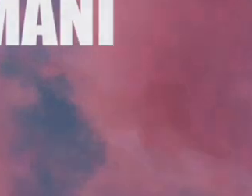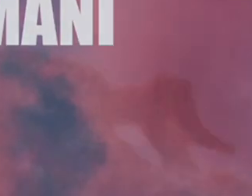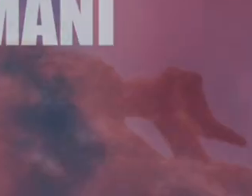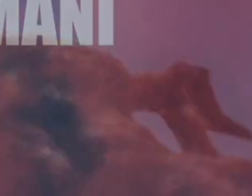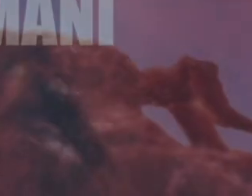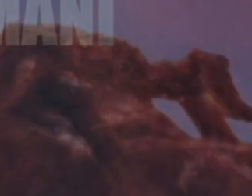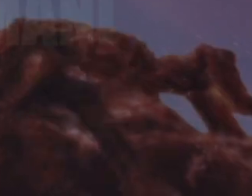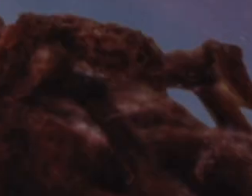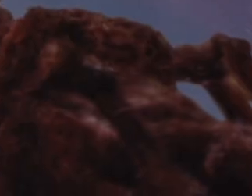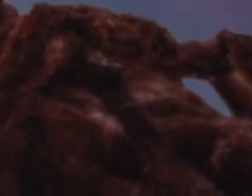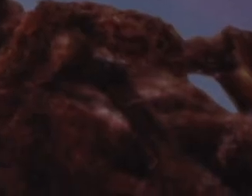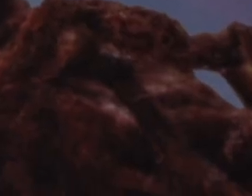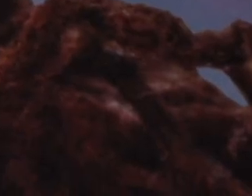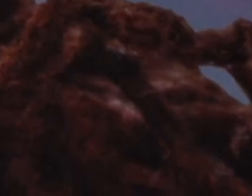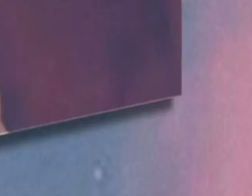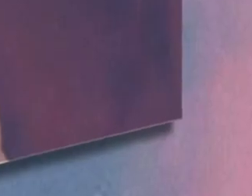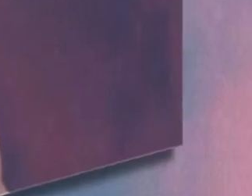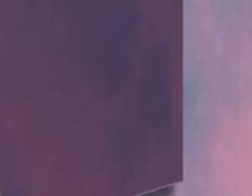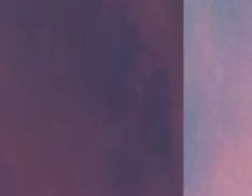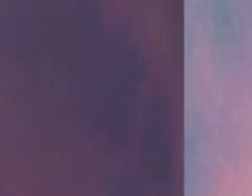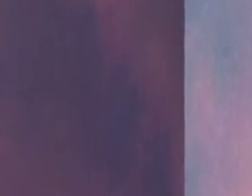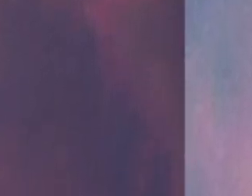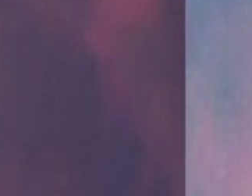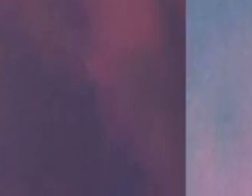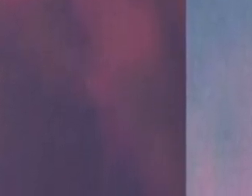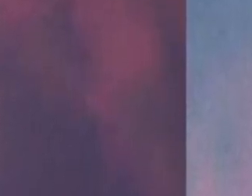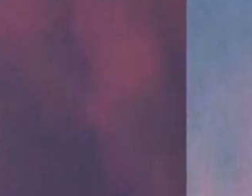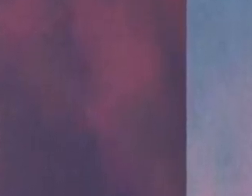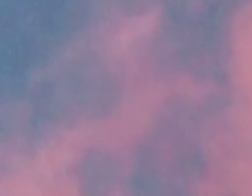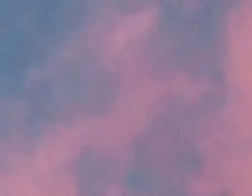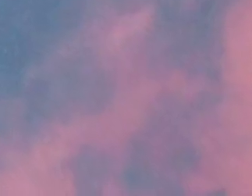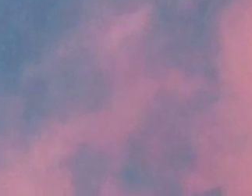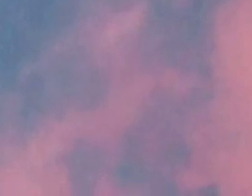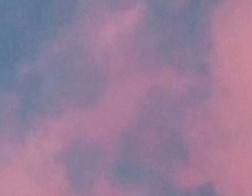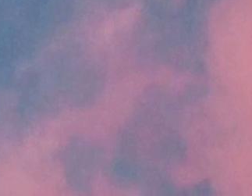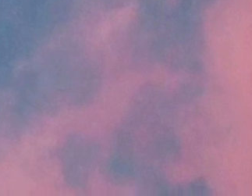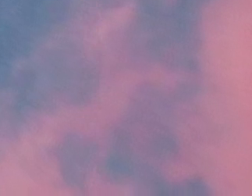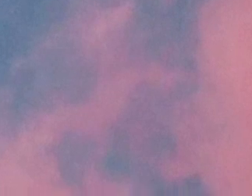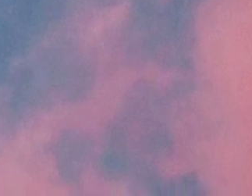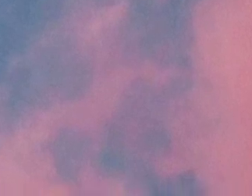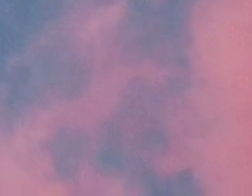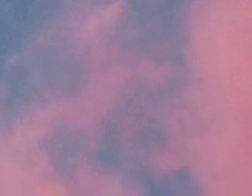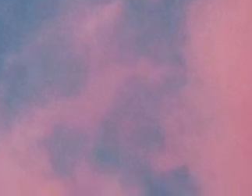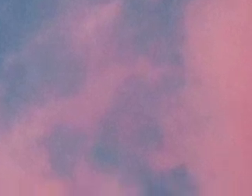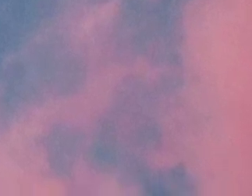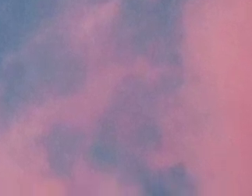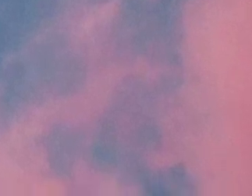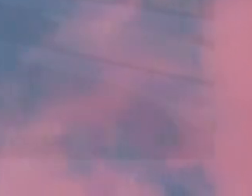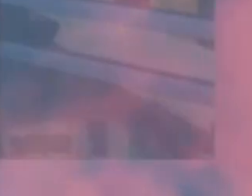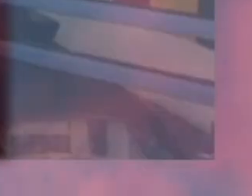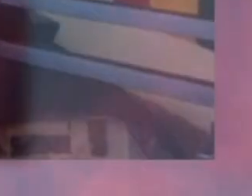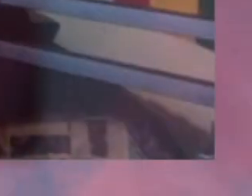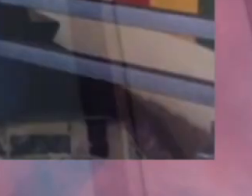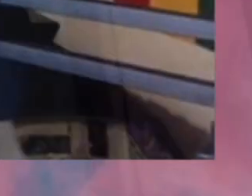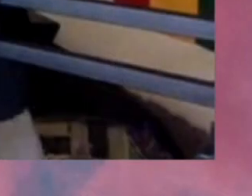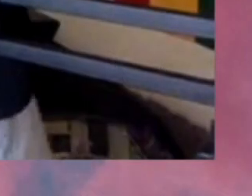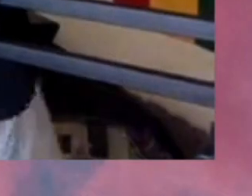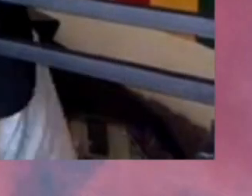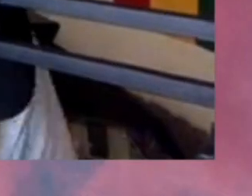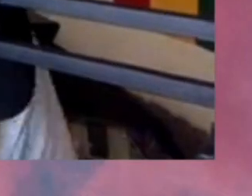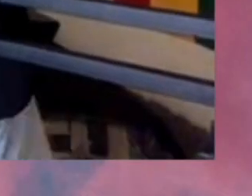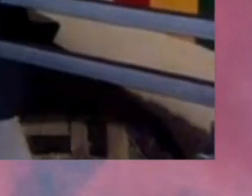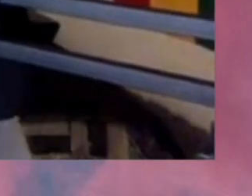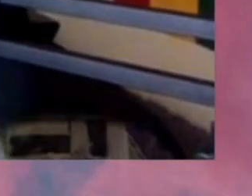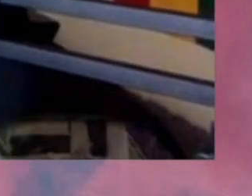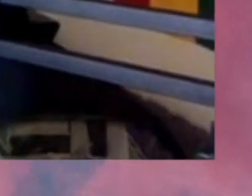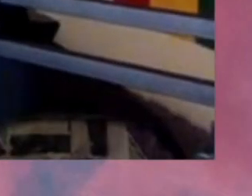more. I'll keep making more. I'm a brown skin lady with a brown skin baby, and I'll keep making more. I'll keep making more. I'll keep making more. We